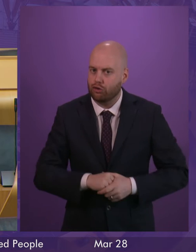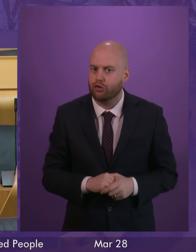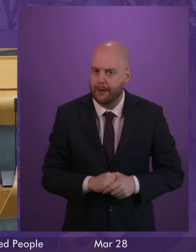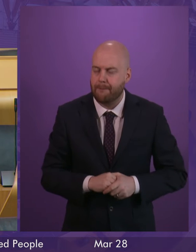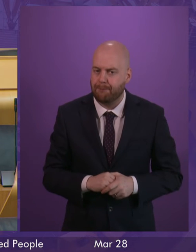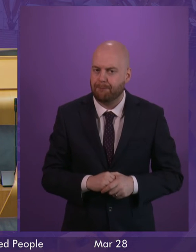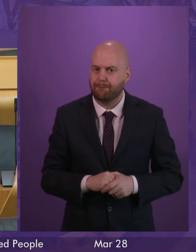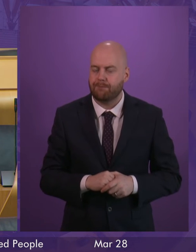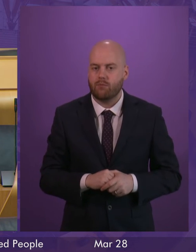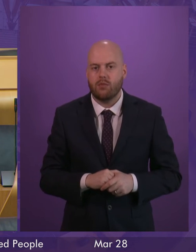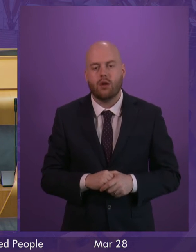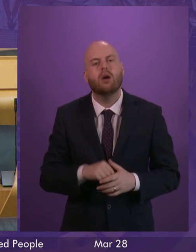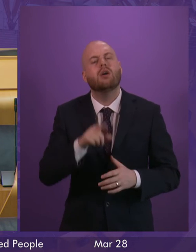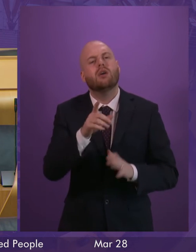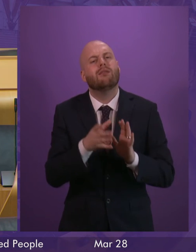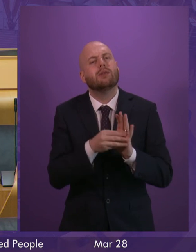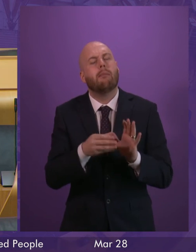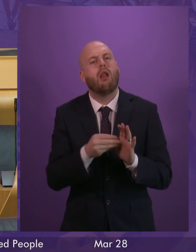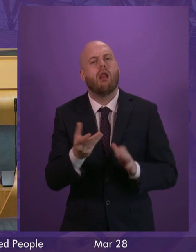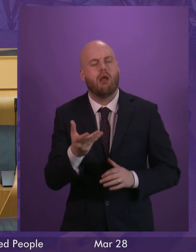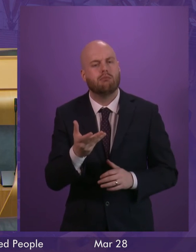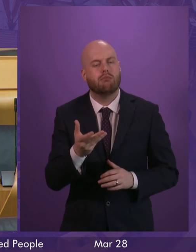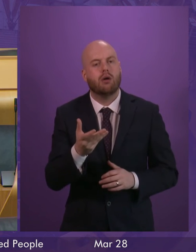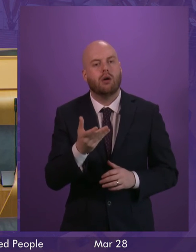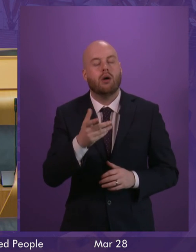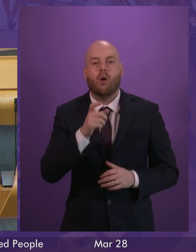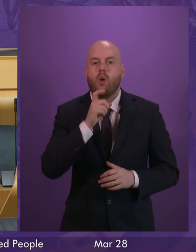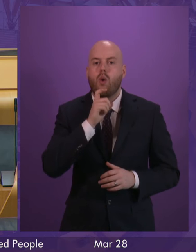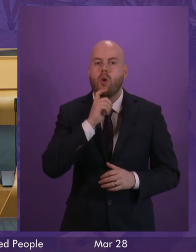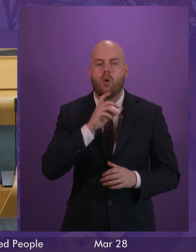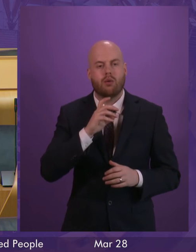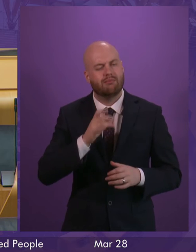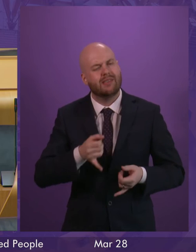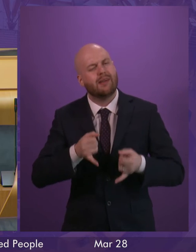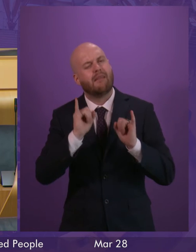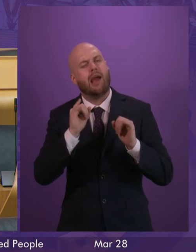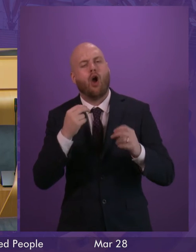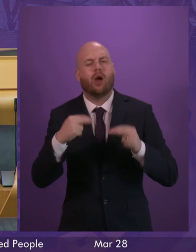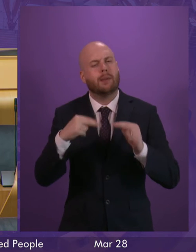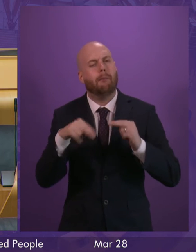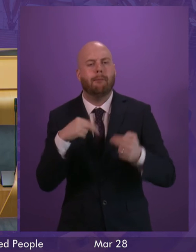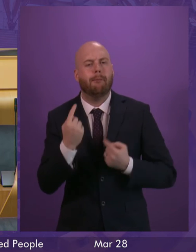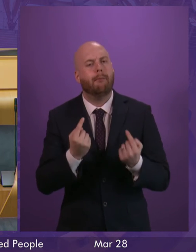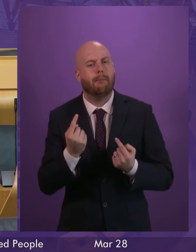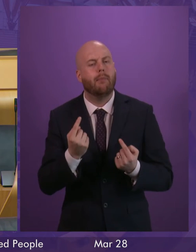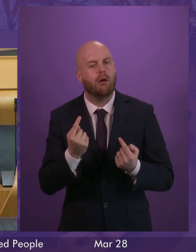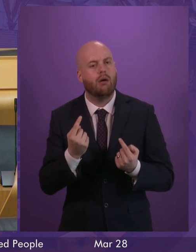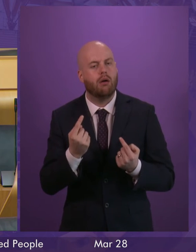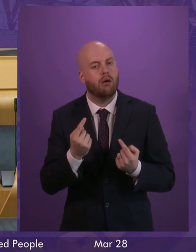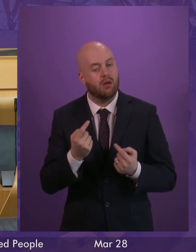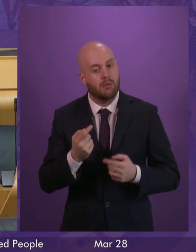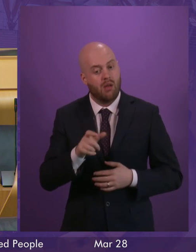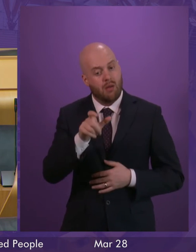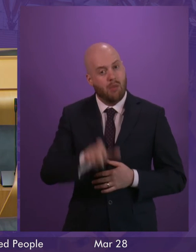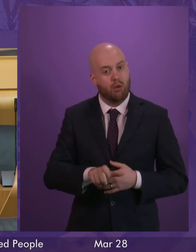For example, I'm thinking here of people on the severe end of the autistic spectrum. This is devastating not only for the individual